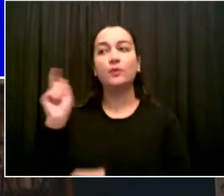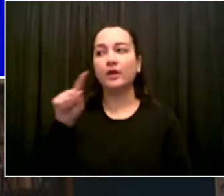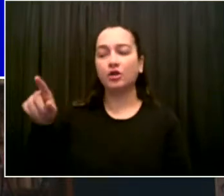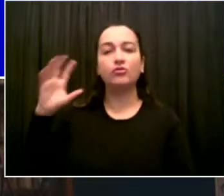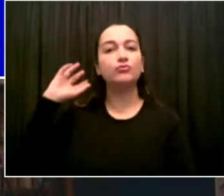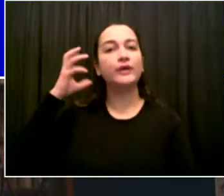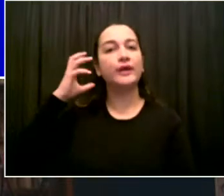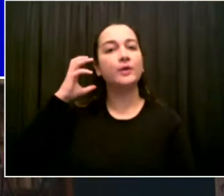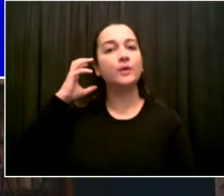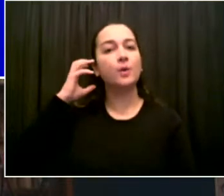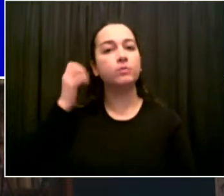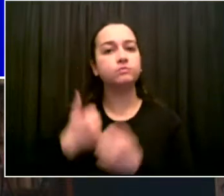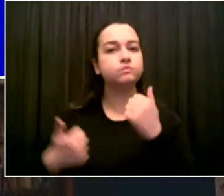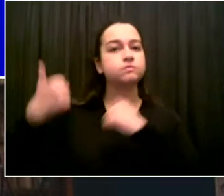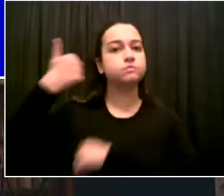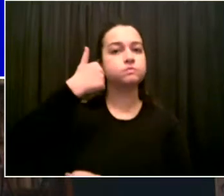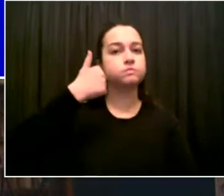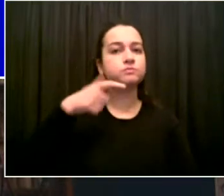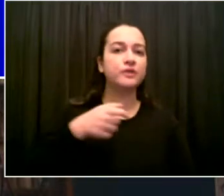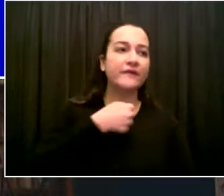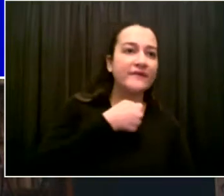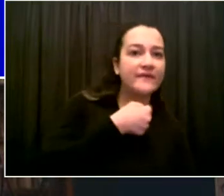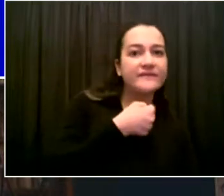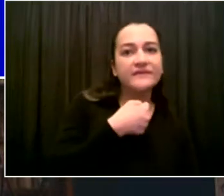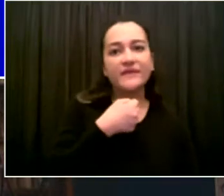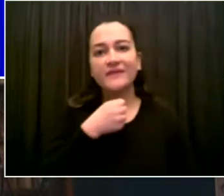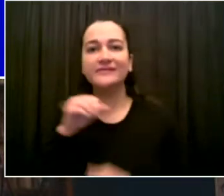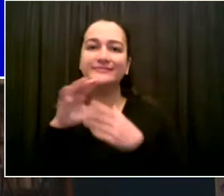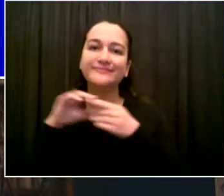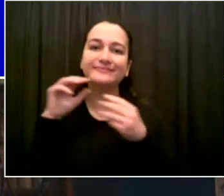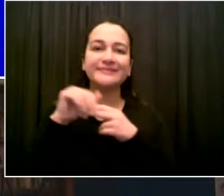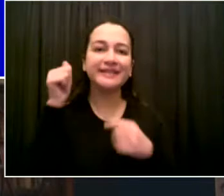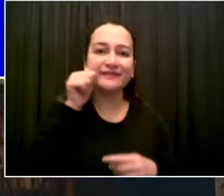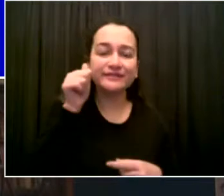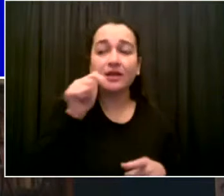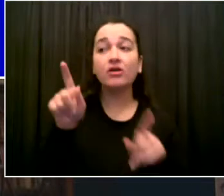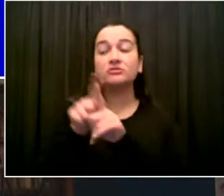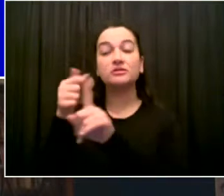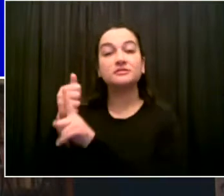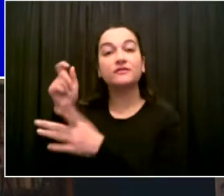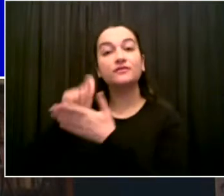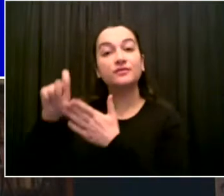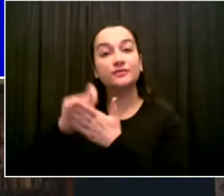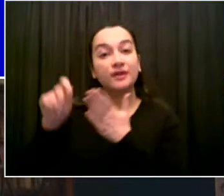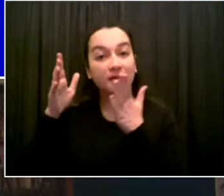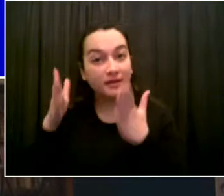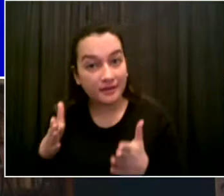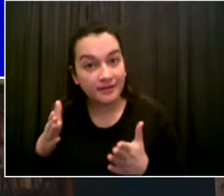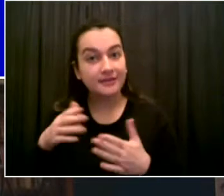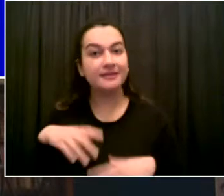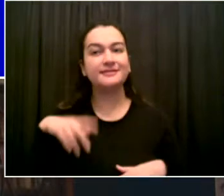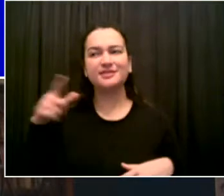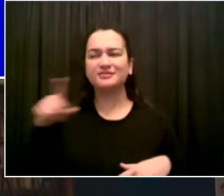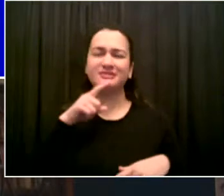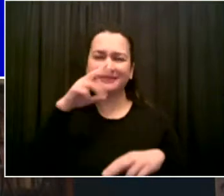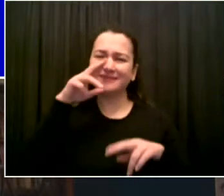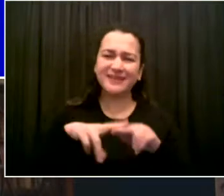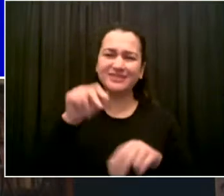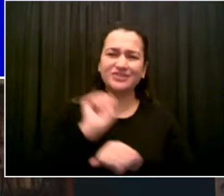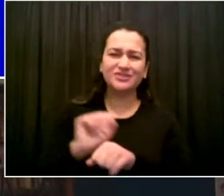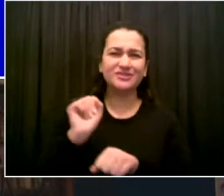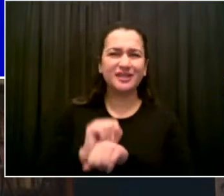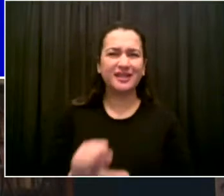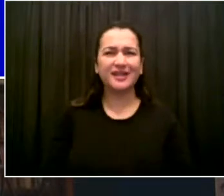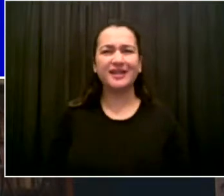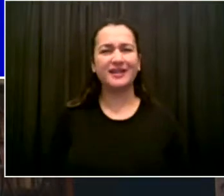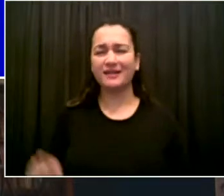Irish-American experience, but also believed in a society that included everyone, respected everyone, a voice